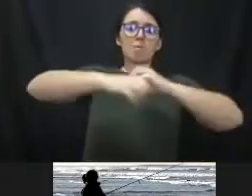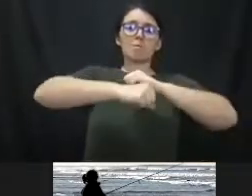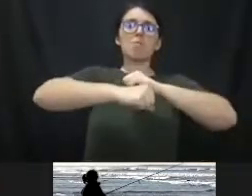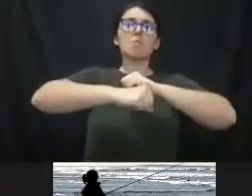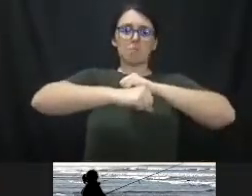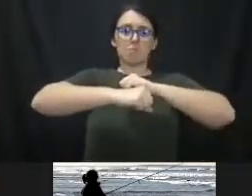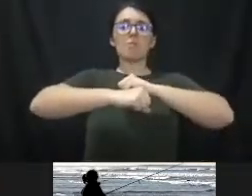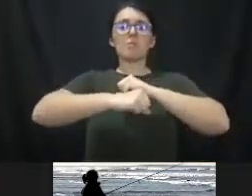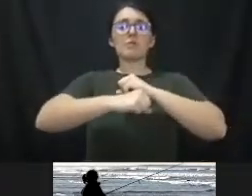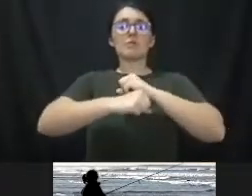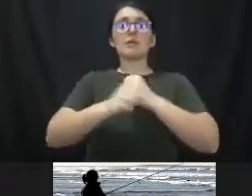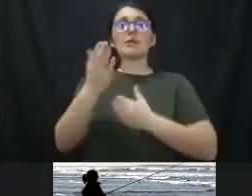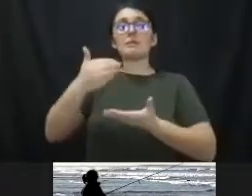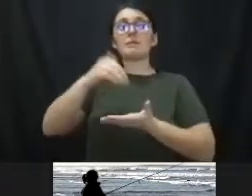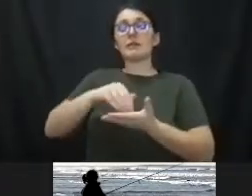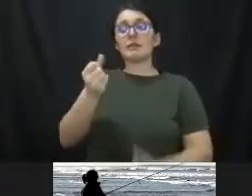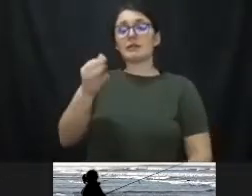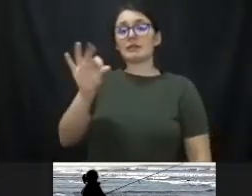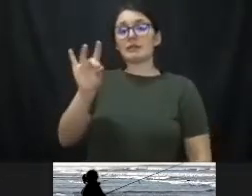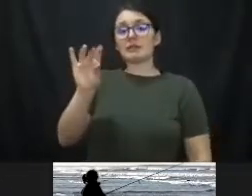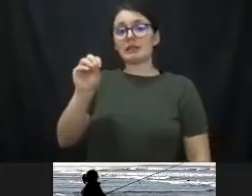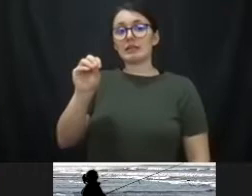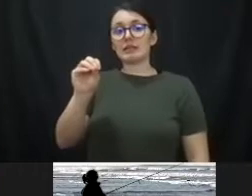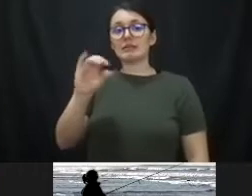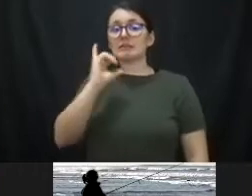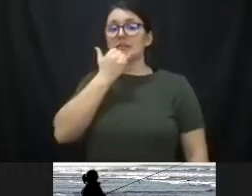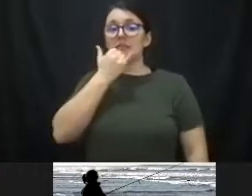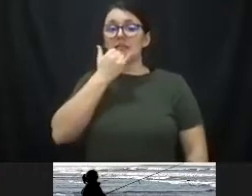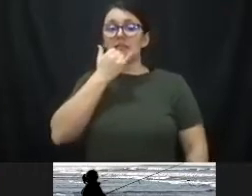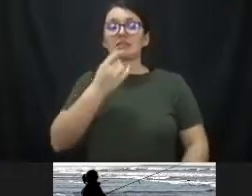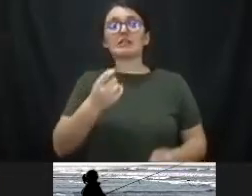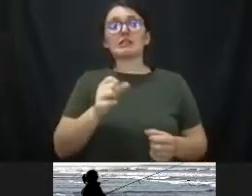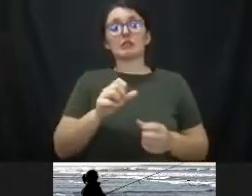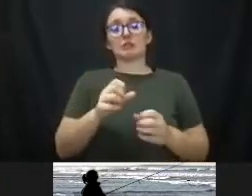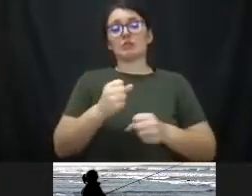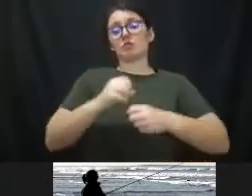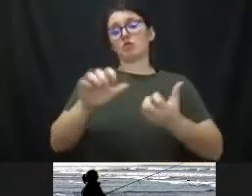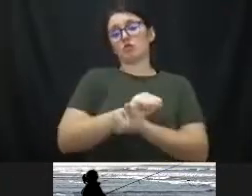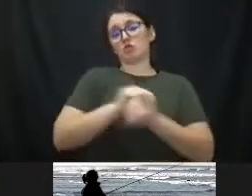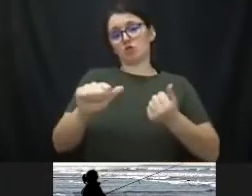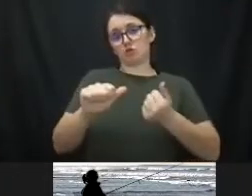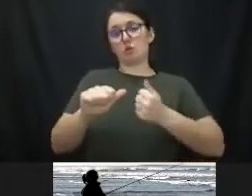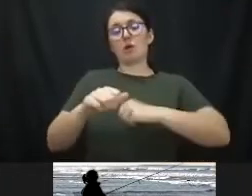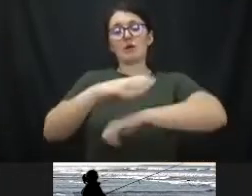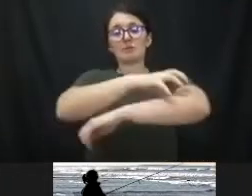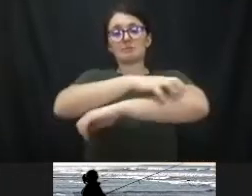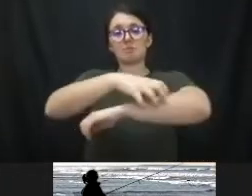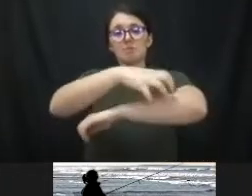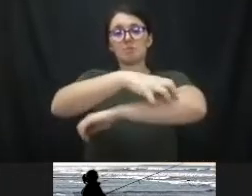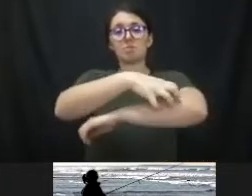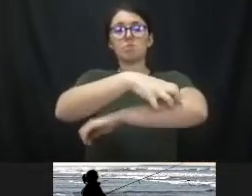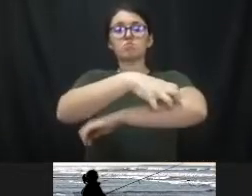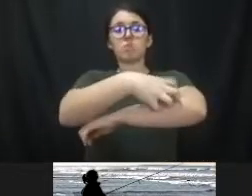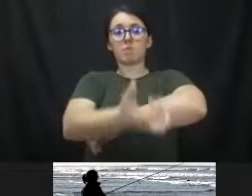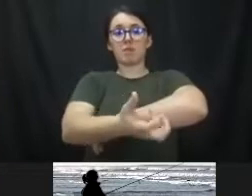mid-1980s is a harpoon came and blew out a huge chunk of blubber, and orange whale lice are living in it. Not